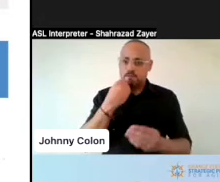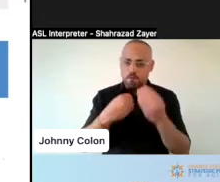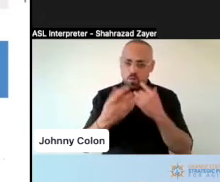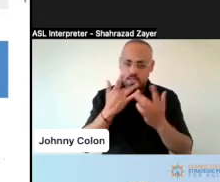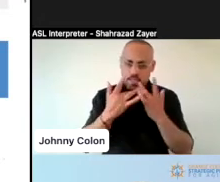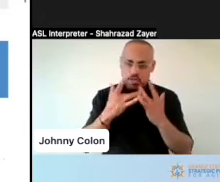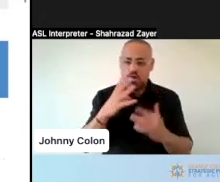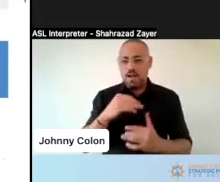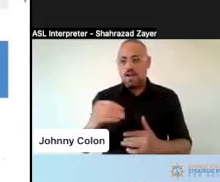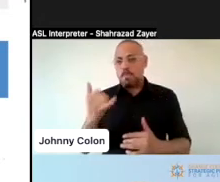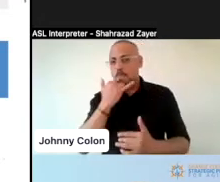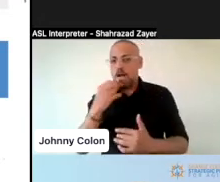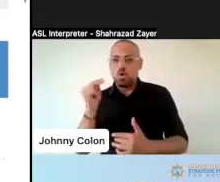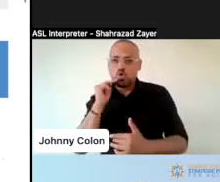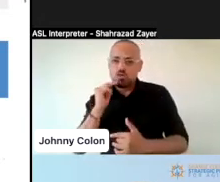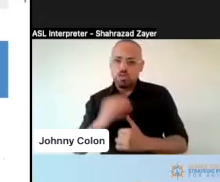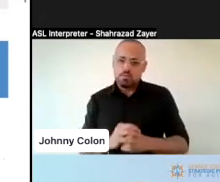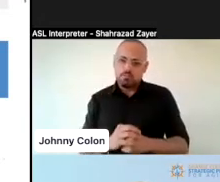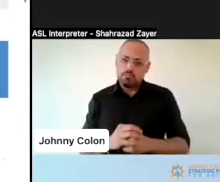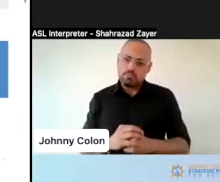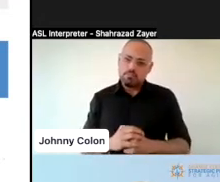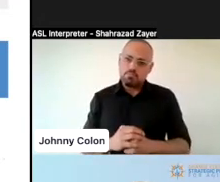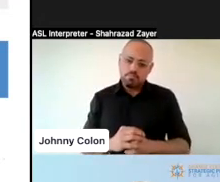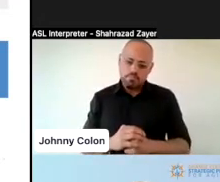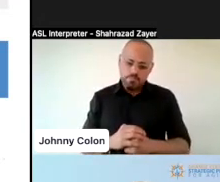and malnutrition here.